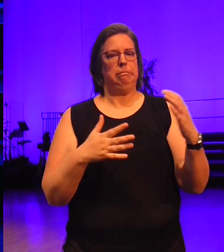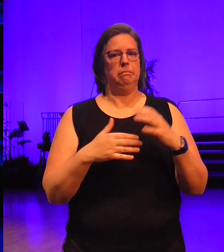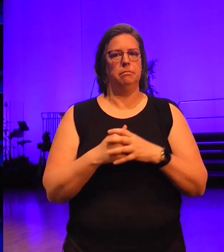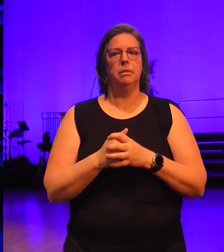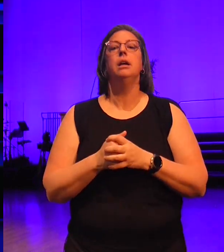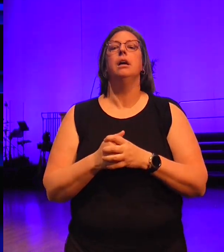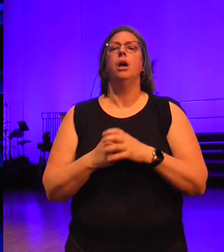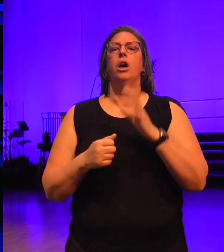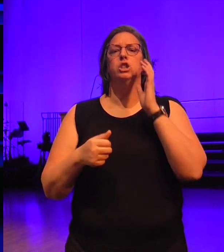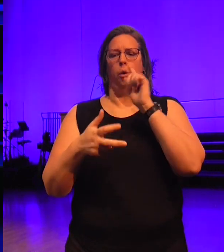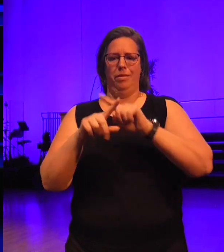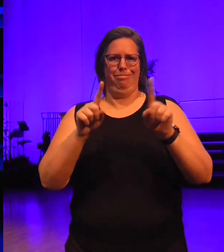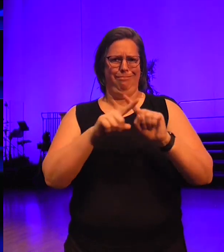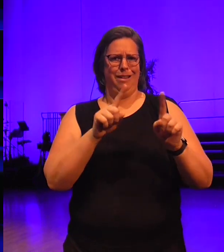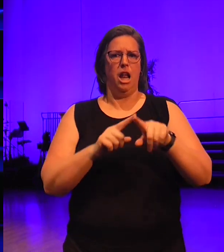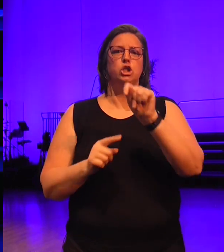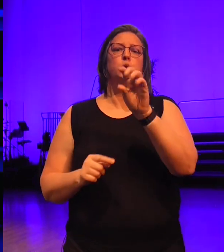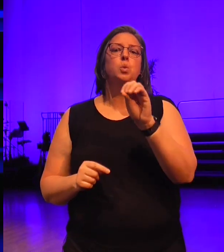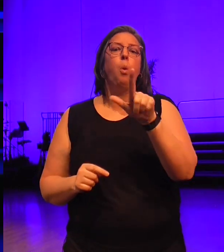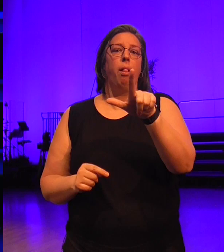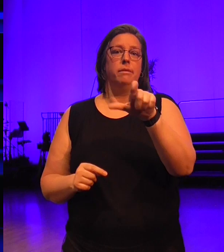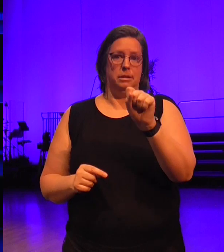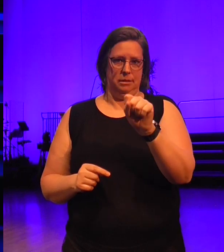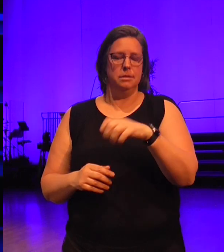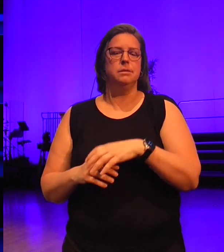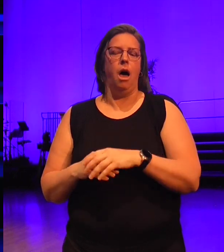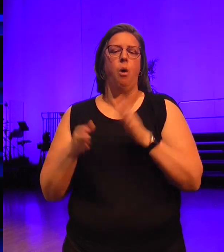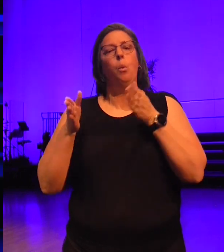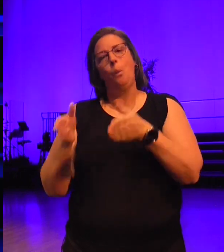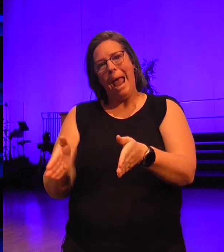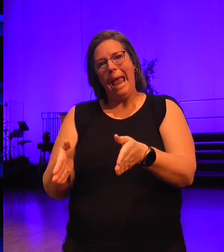being that help us remove ourselves from the yuck.